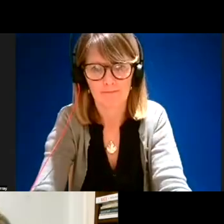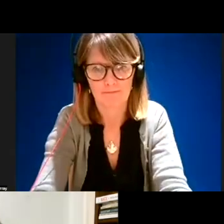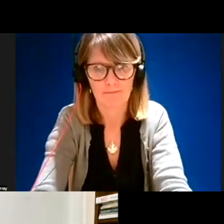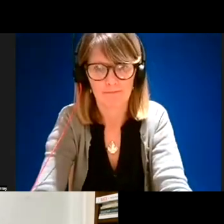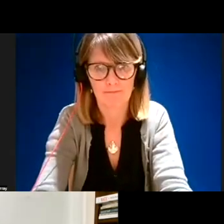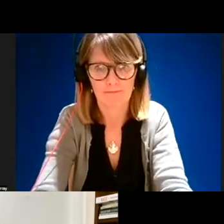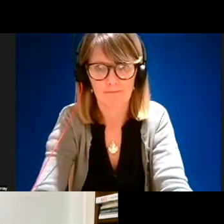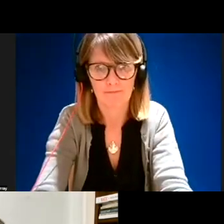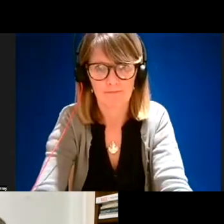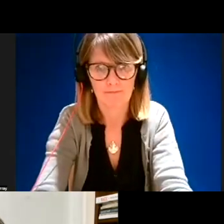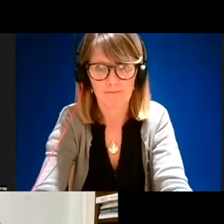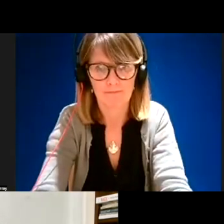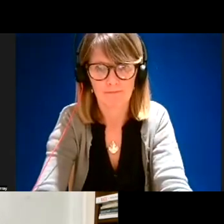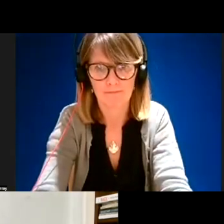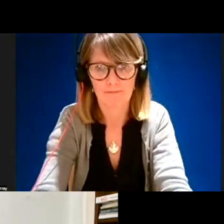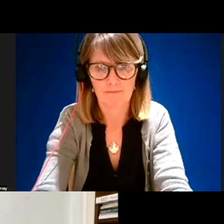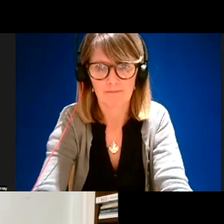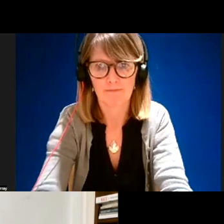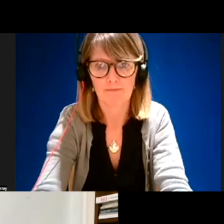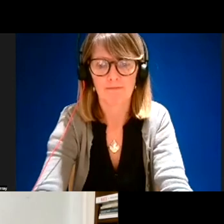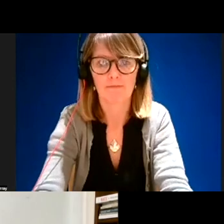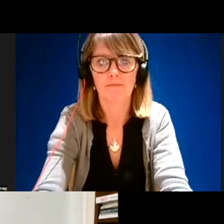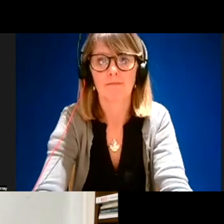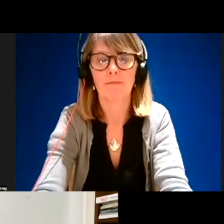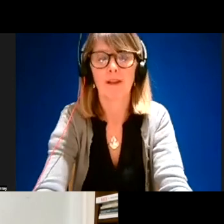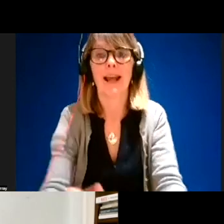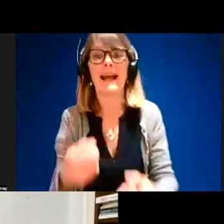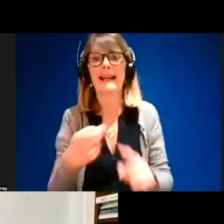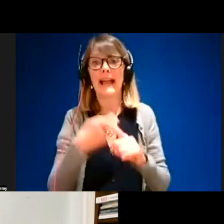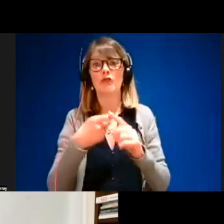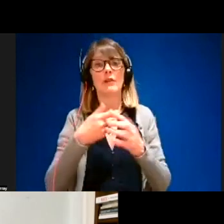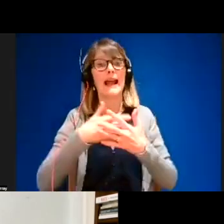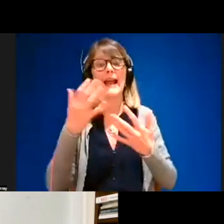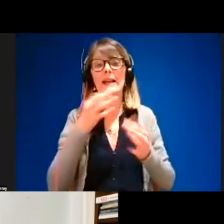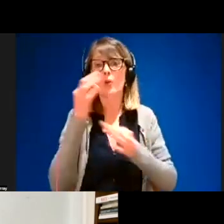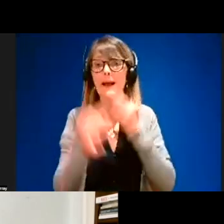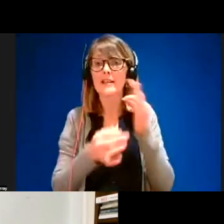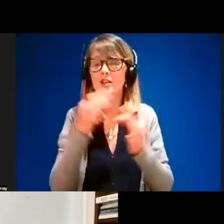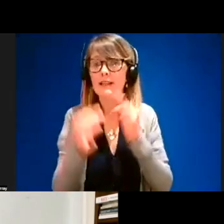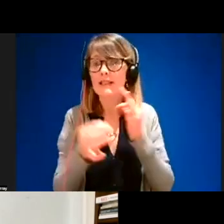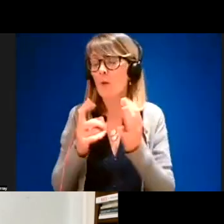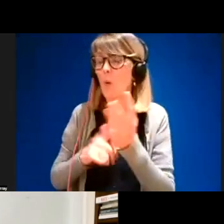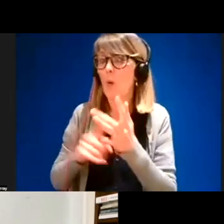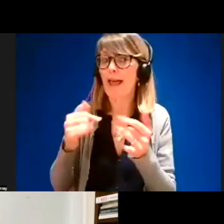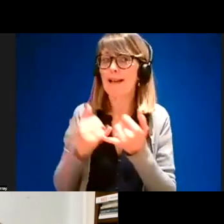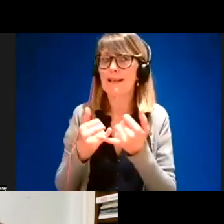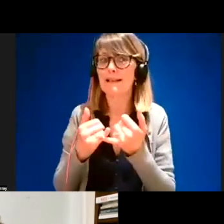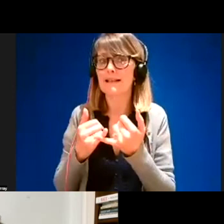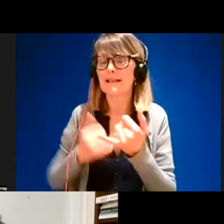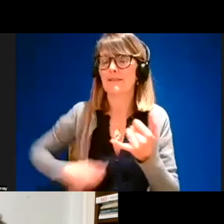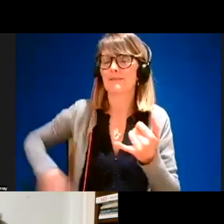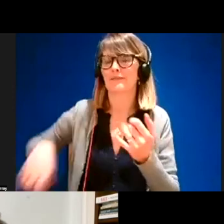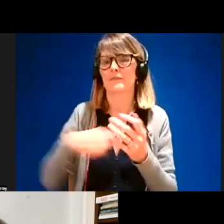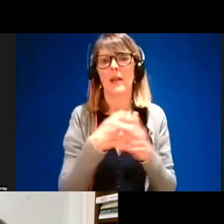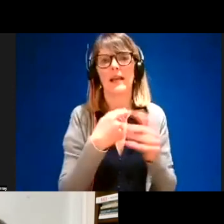any questions for Liz? I just wondered, Liz, if we could talk a bit about